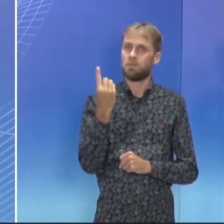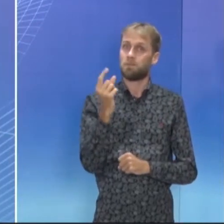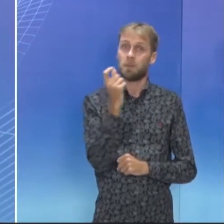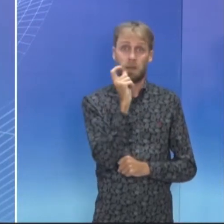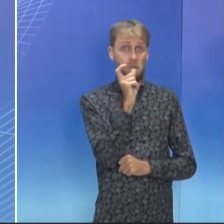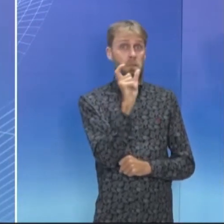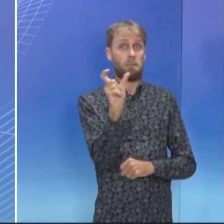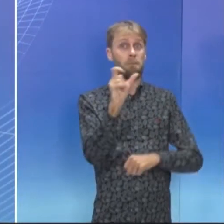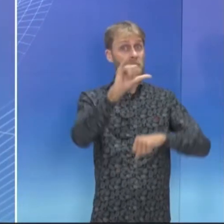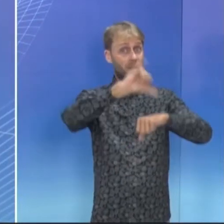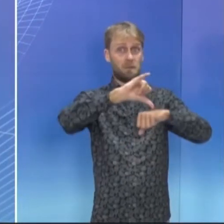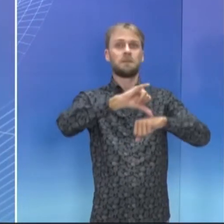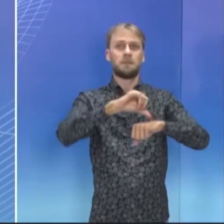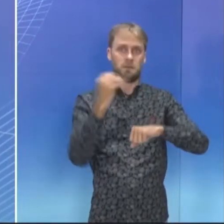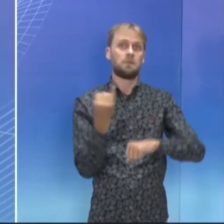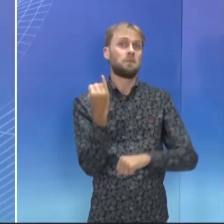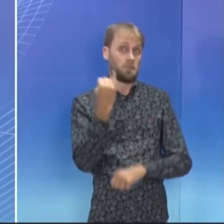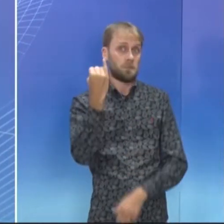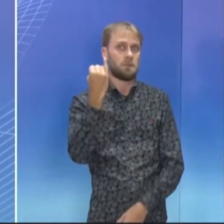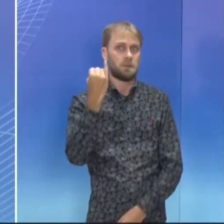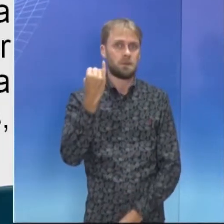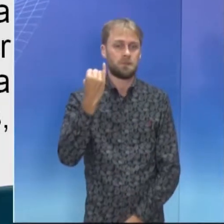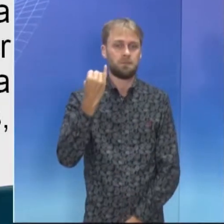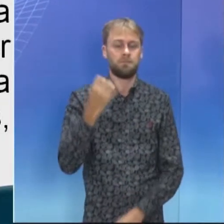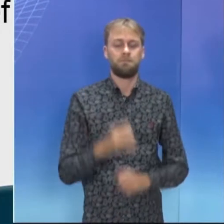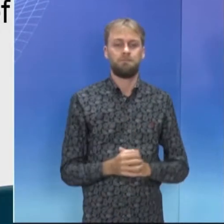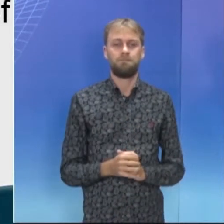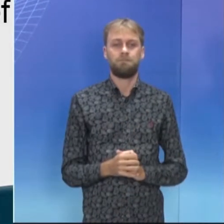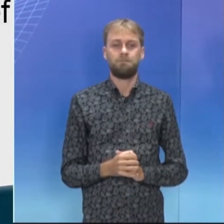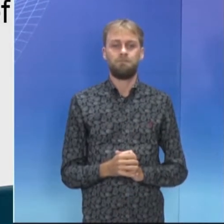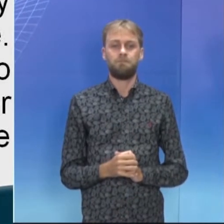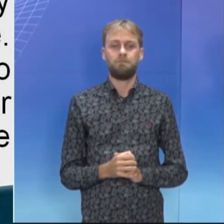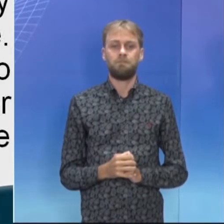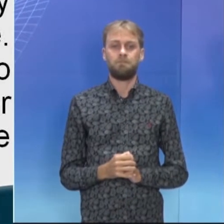-chave, Beauty. Aí vamos para a segunda questão.